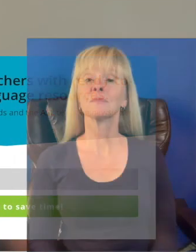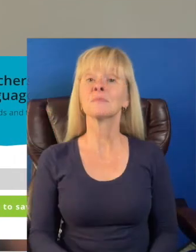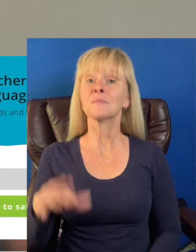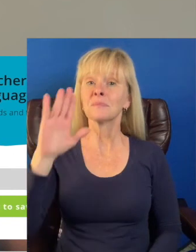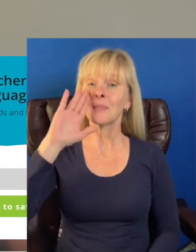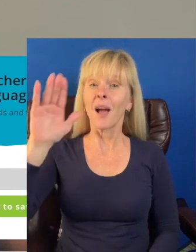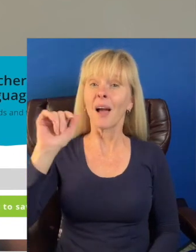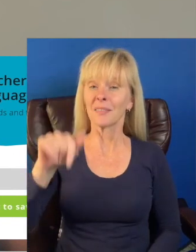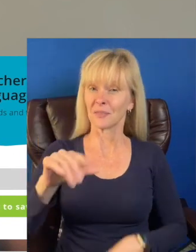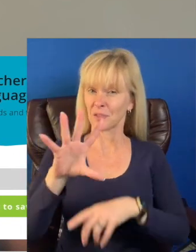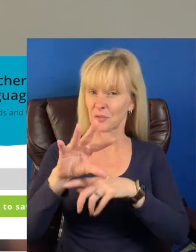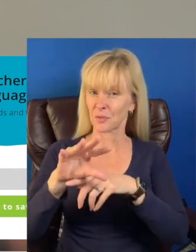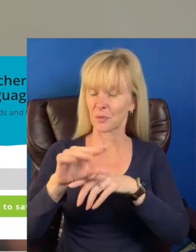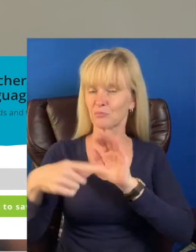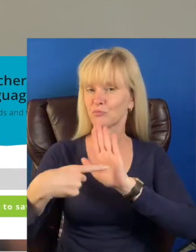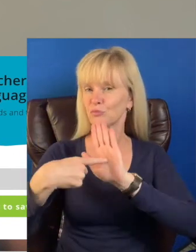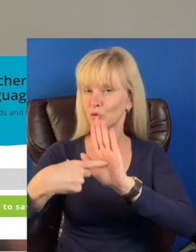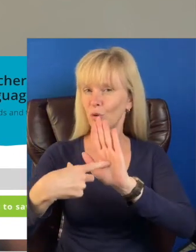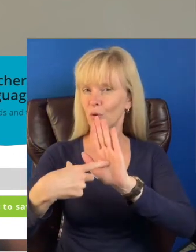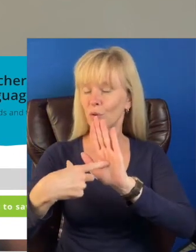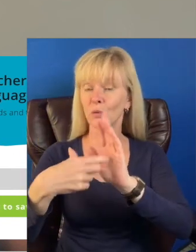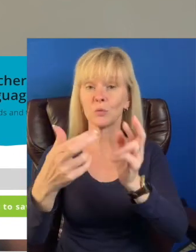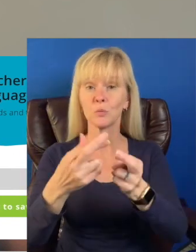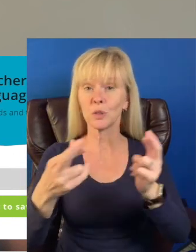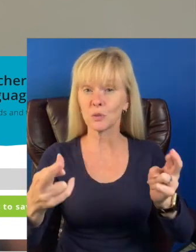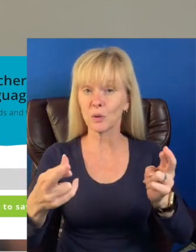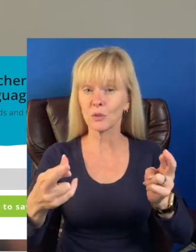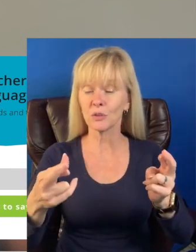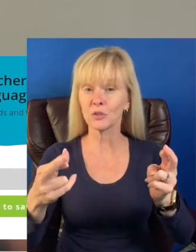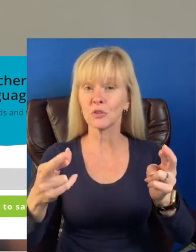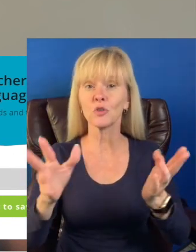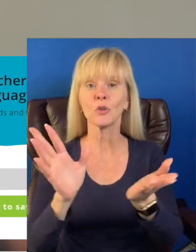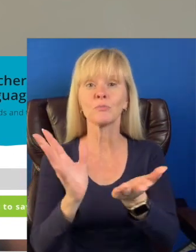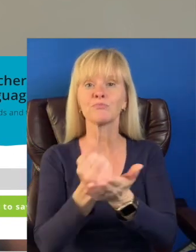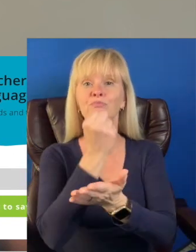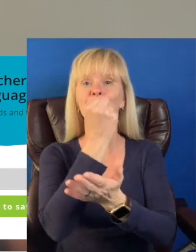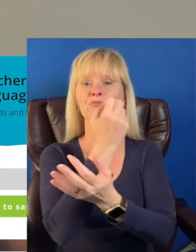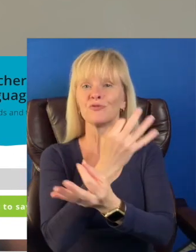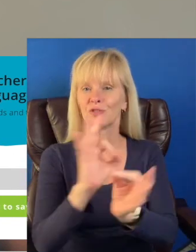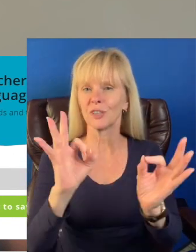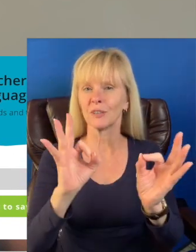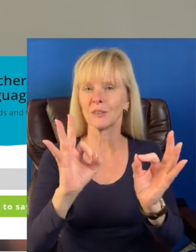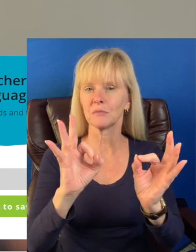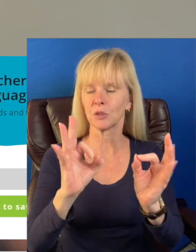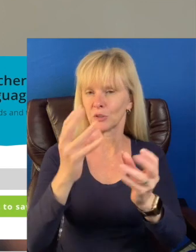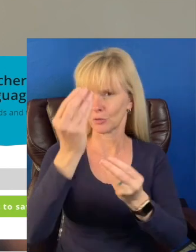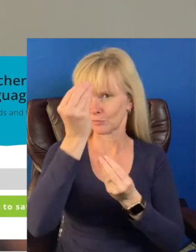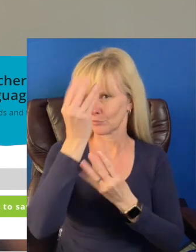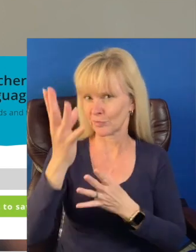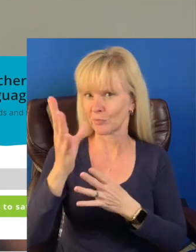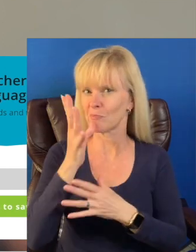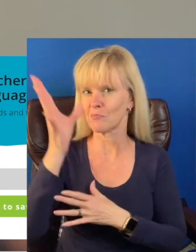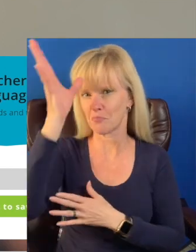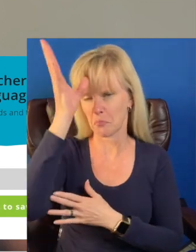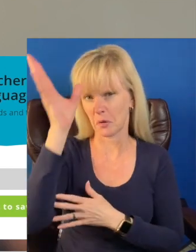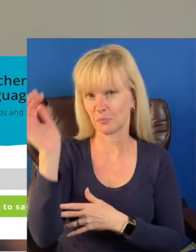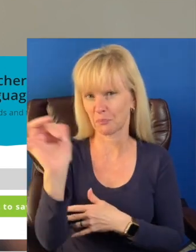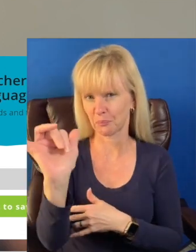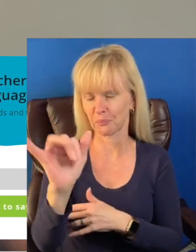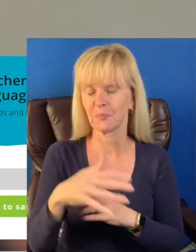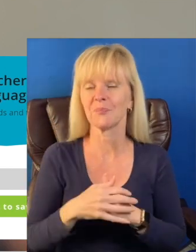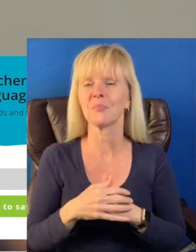Hi, in this video, I'm going to show you what resources that you can get for free and share with your parents as